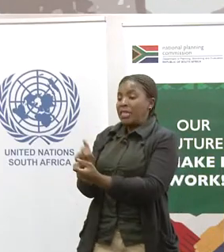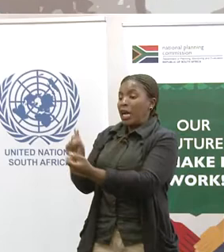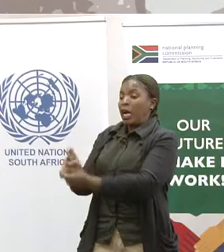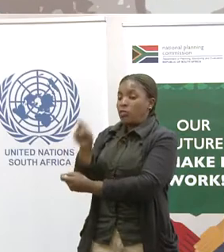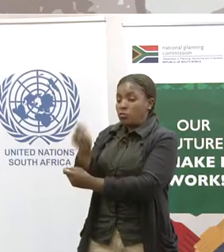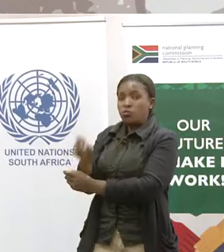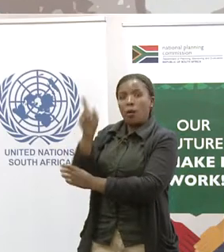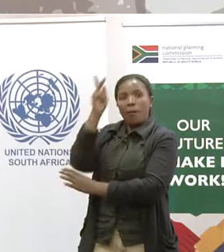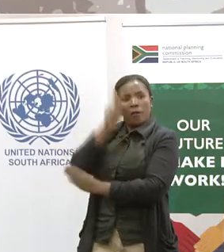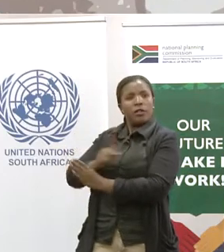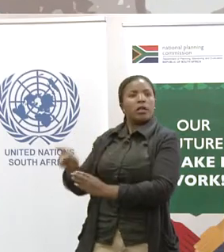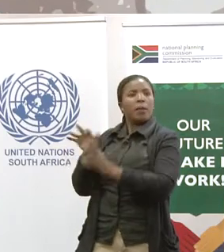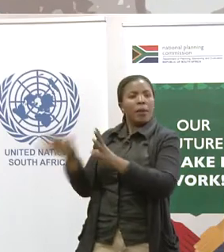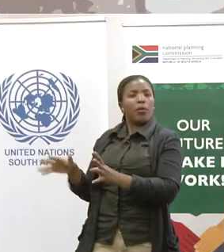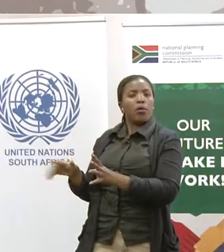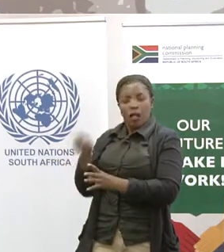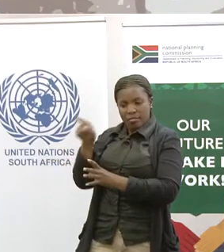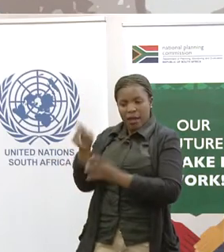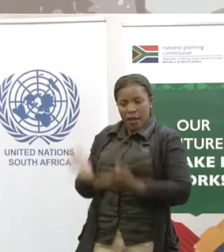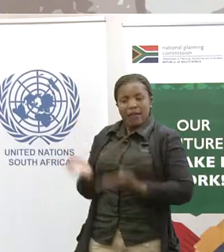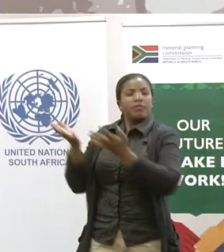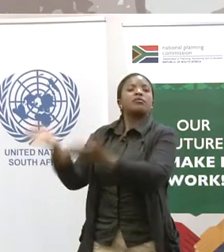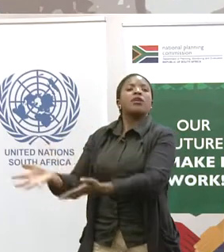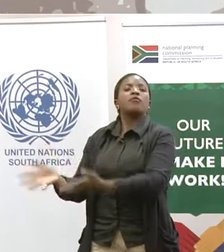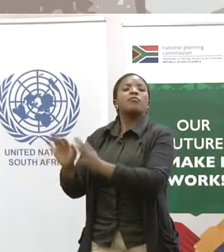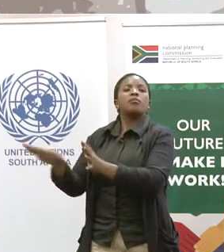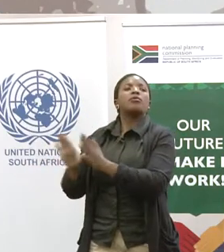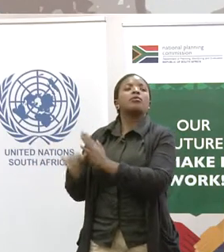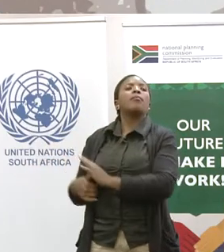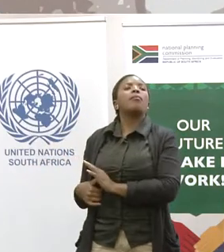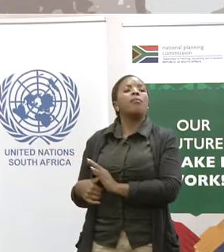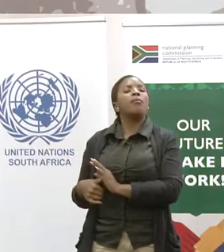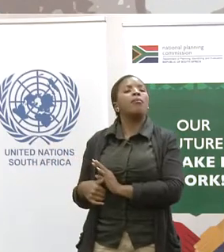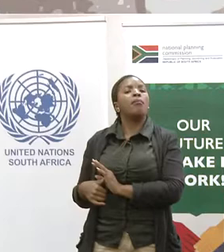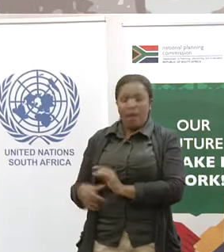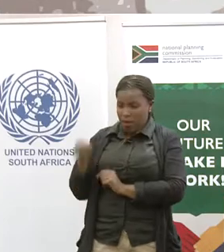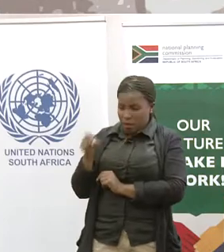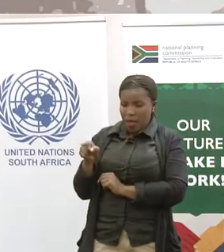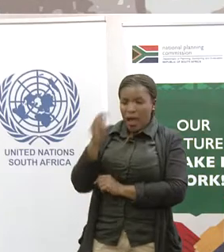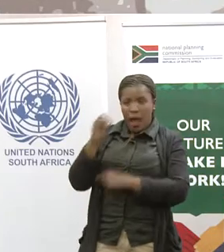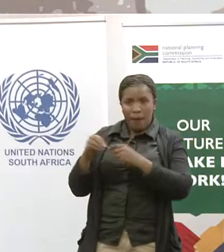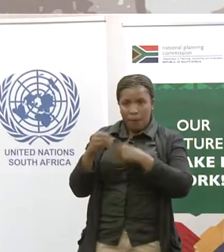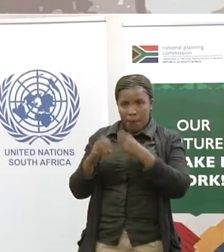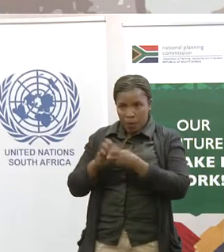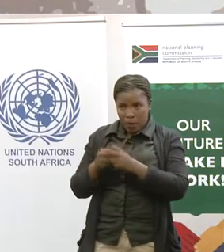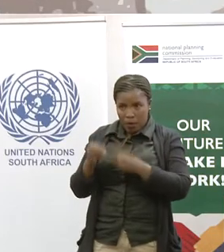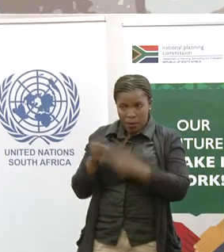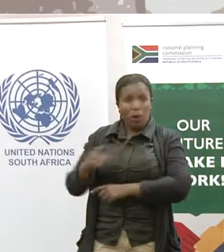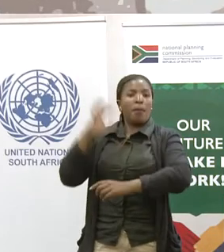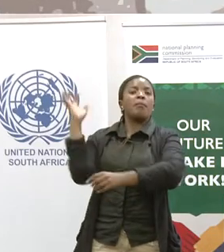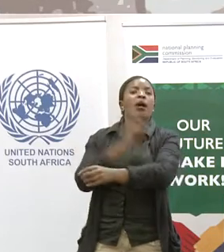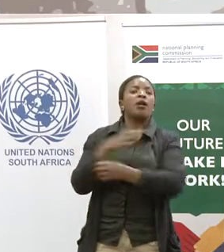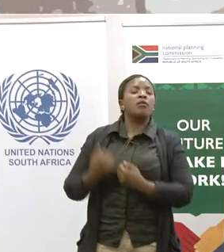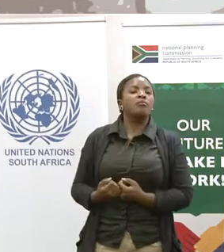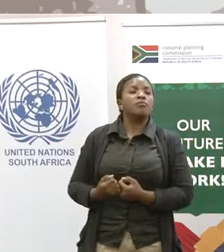with disabilities. And that determined the power relations. So the